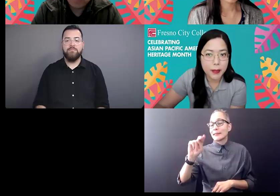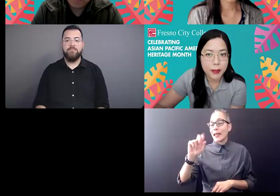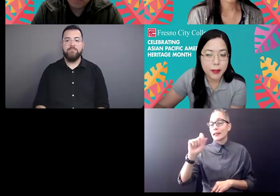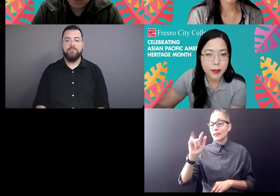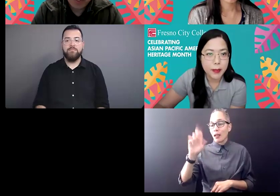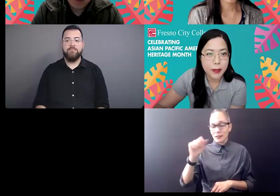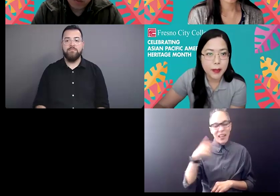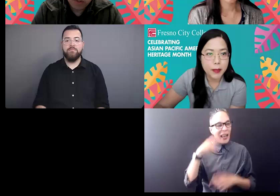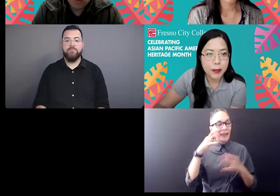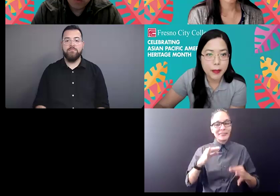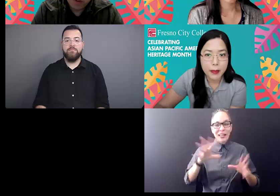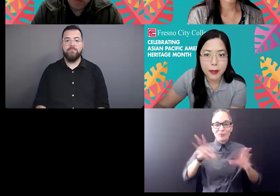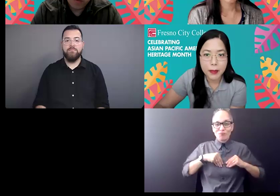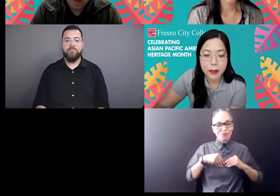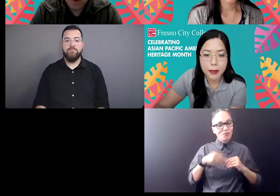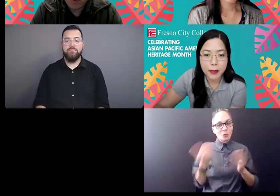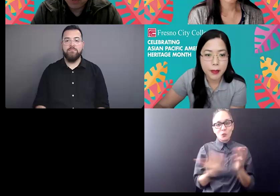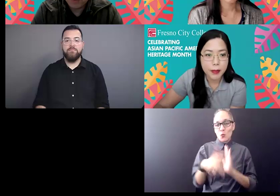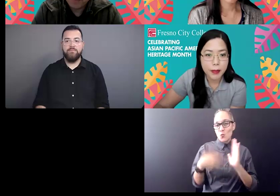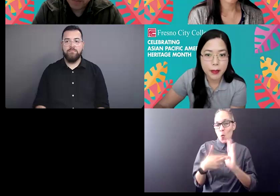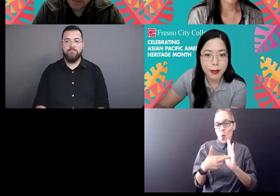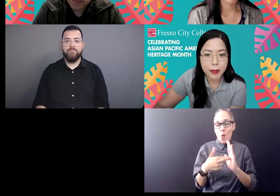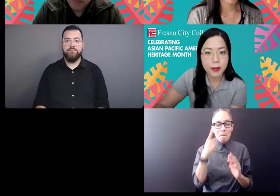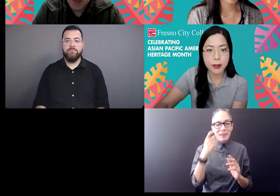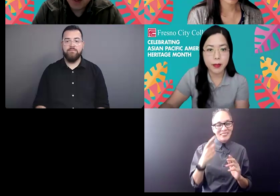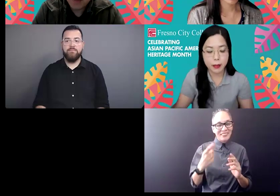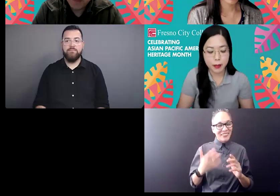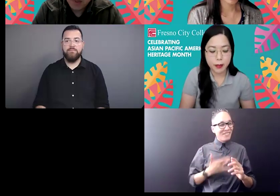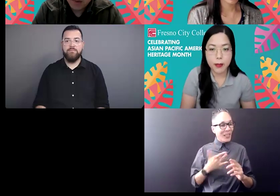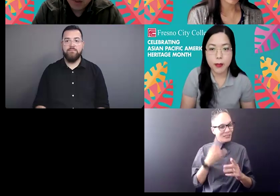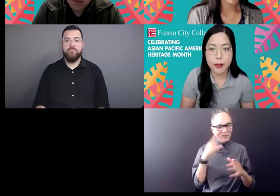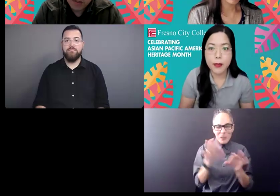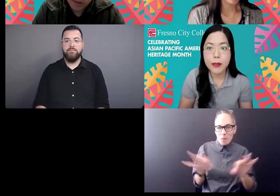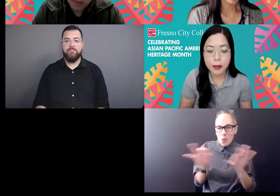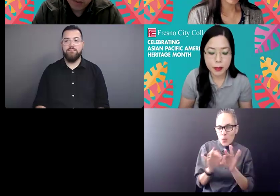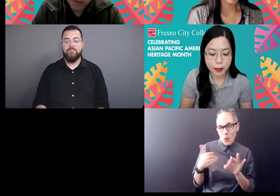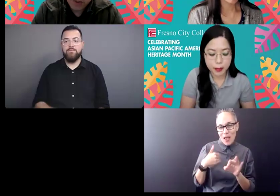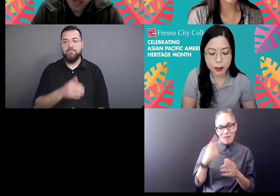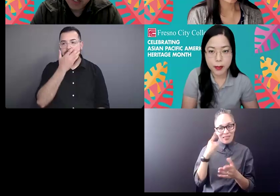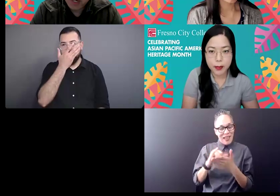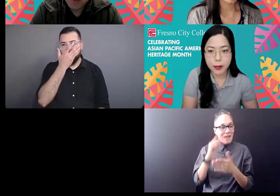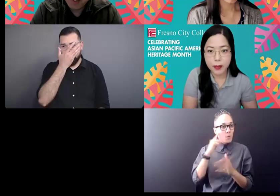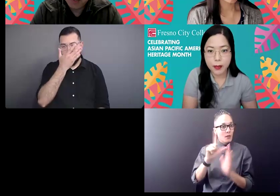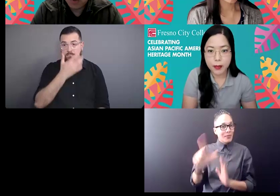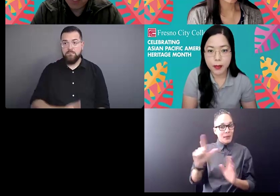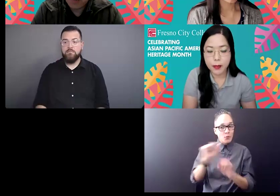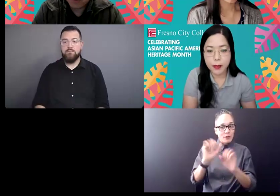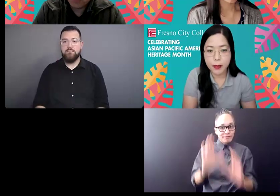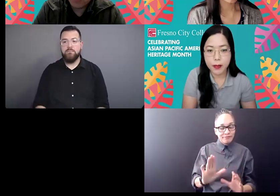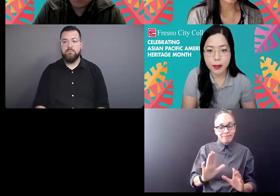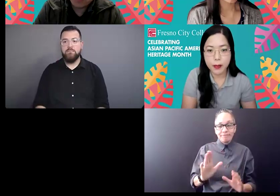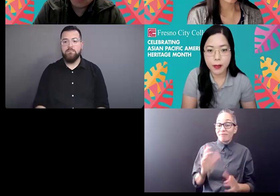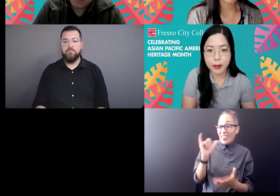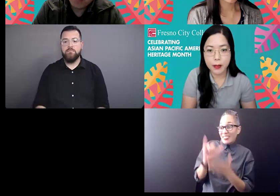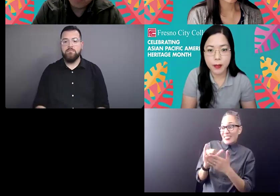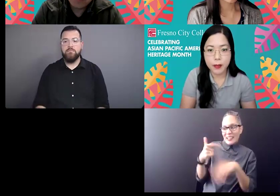this role just because it was so fulfilling for librarianship. And so during that time, I chose